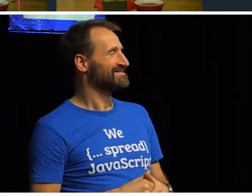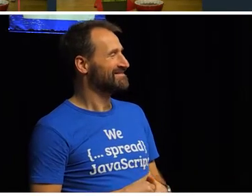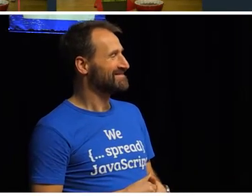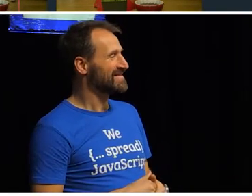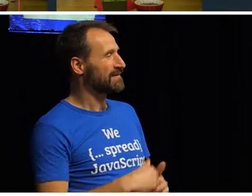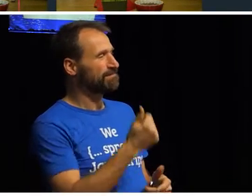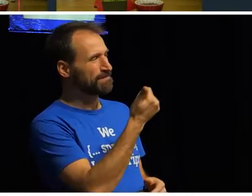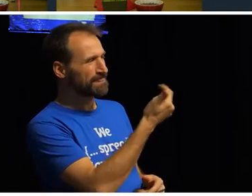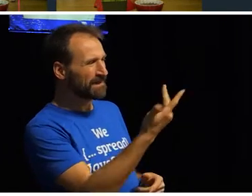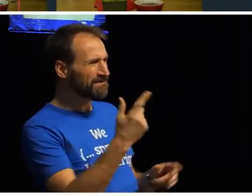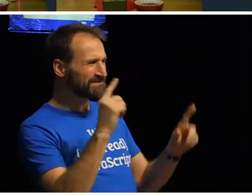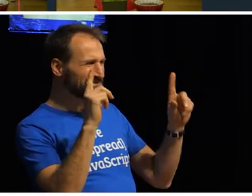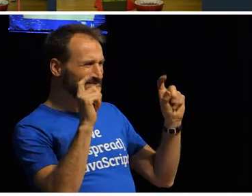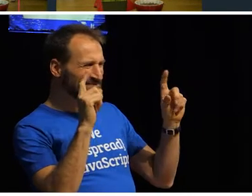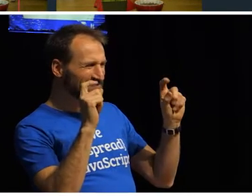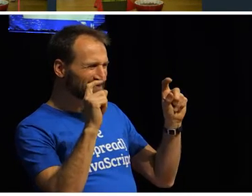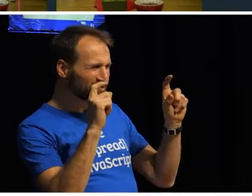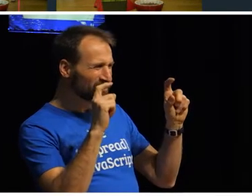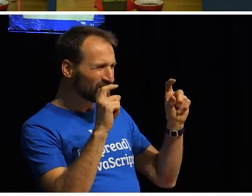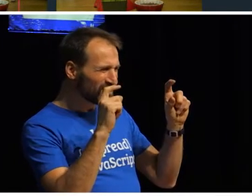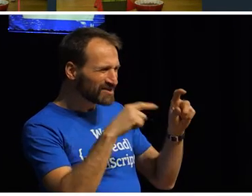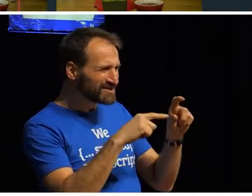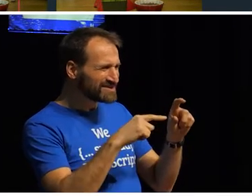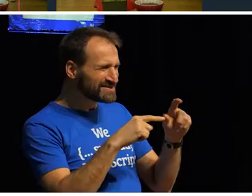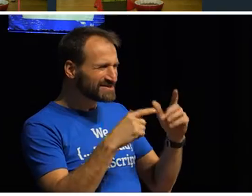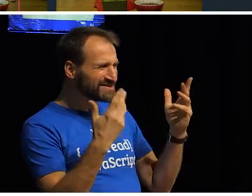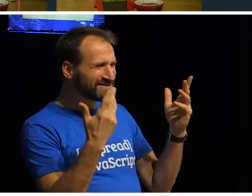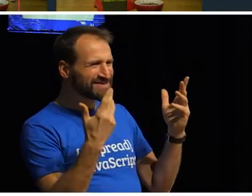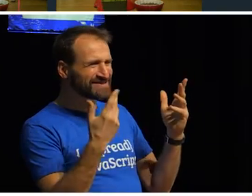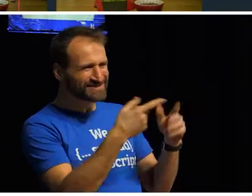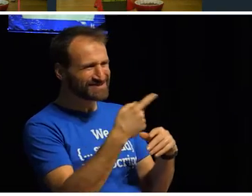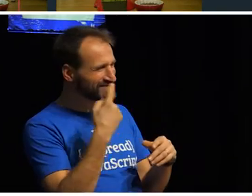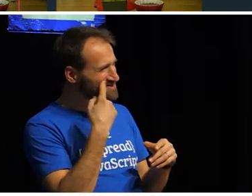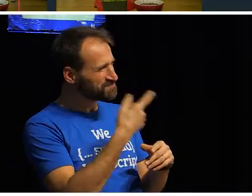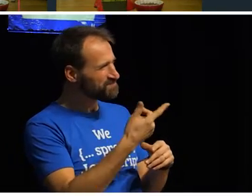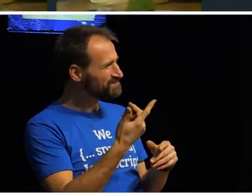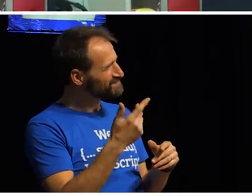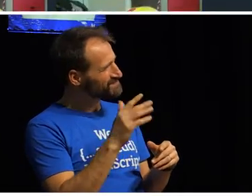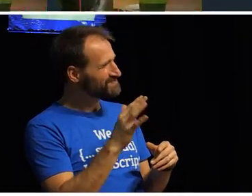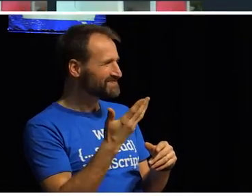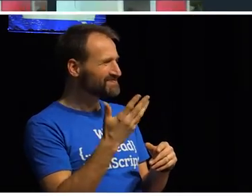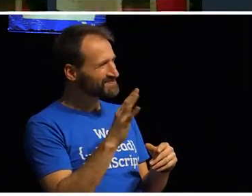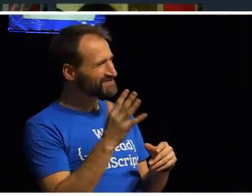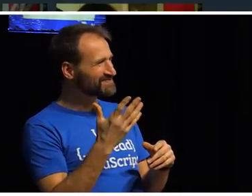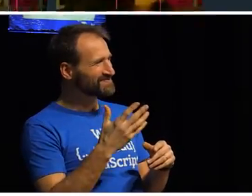Some of the photos showing like a negative, I mean the false positives. It's not really cat.